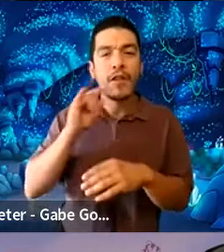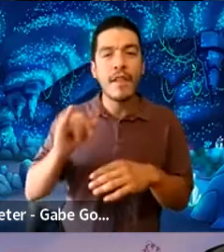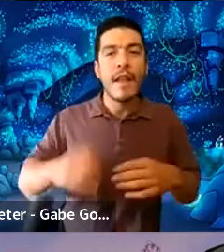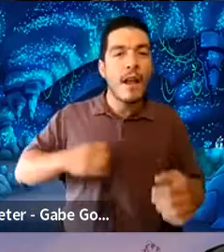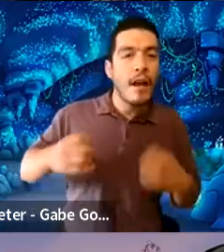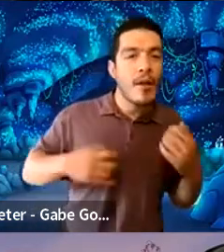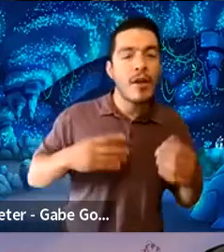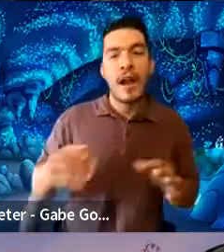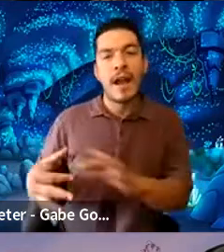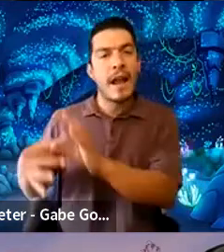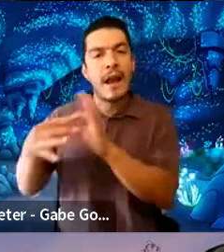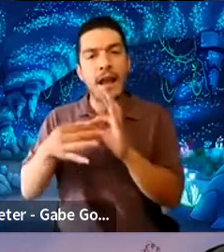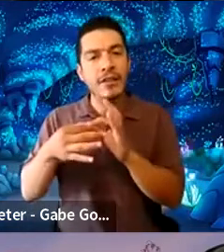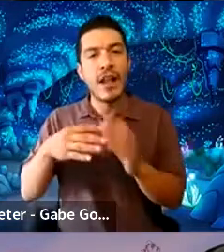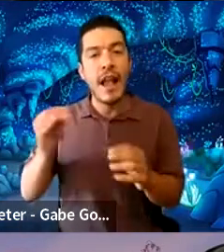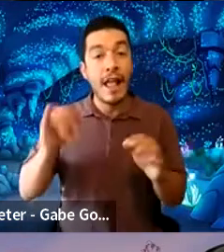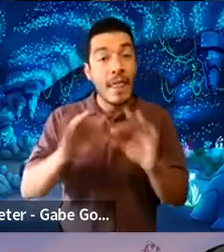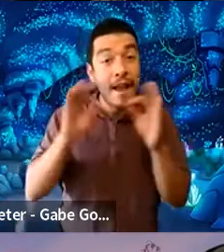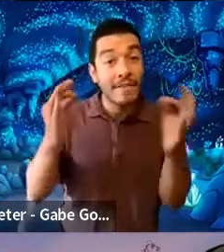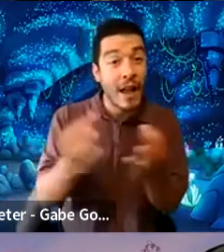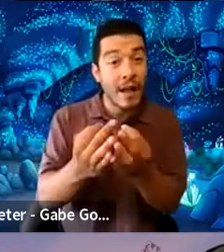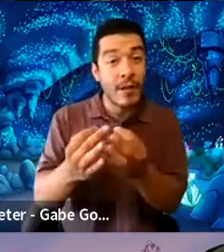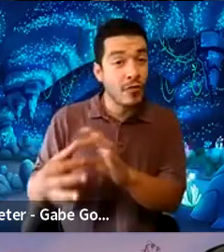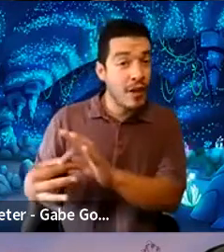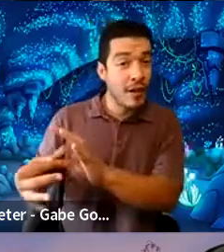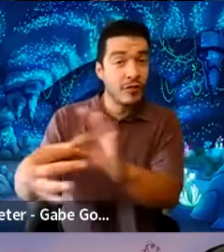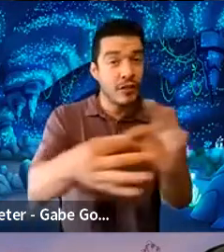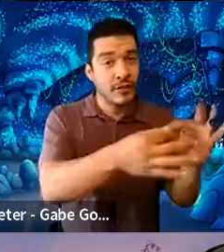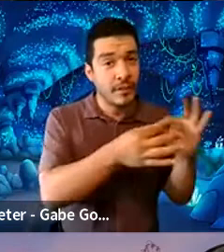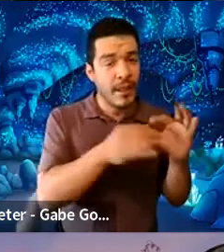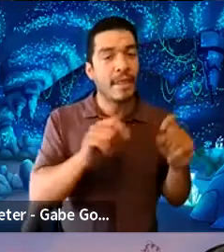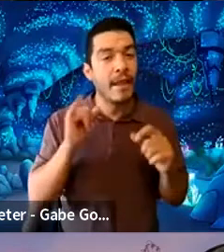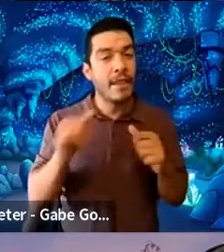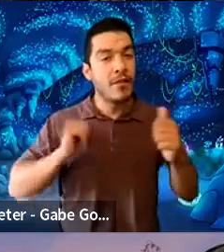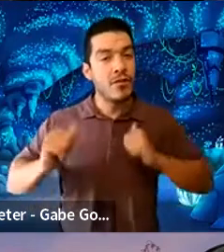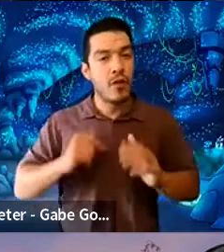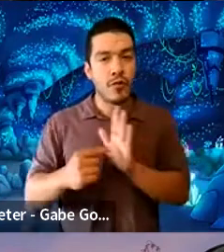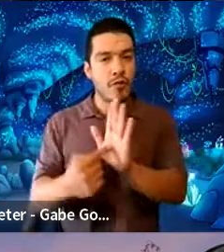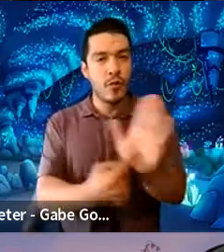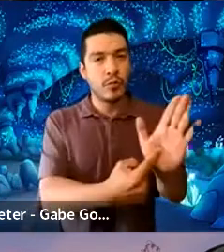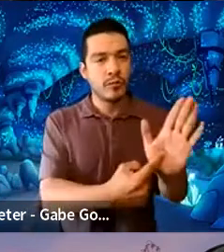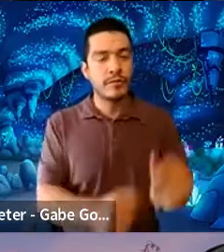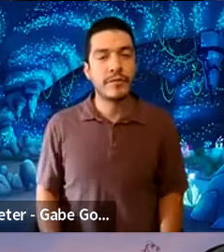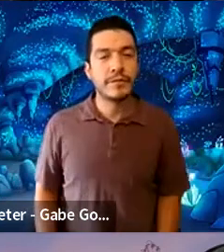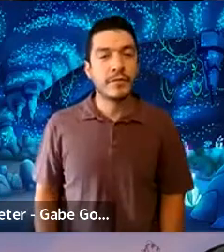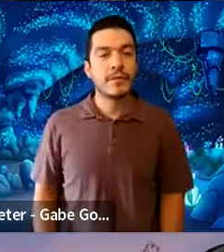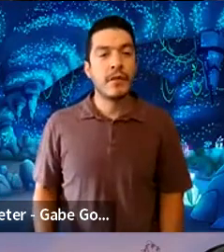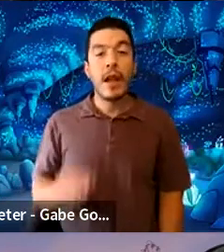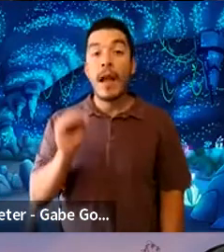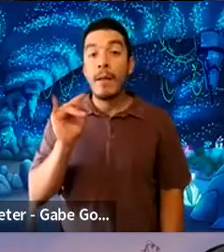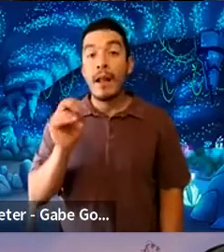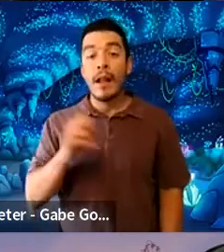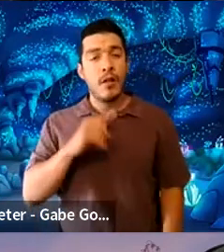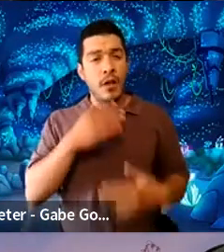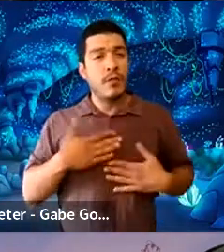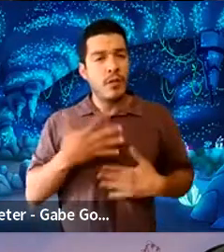and the connection and the family relationship that the show puts forward. And Madeline, I really